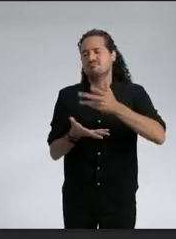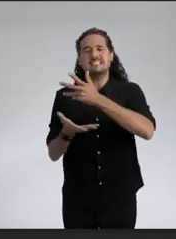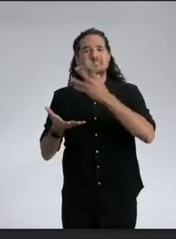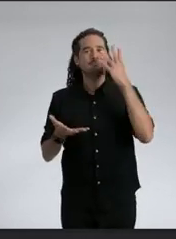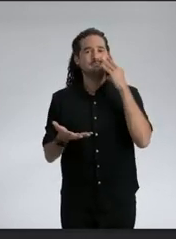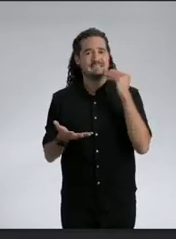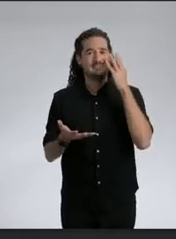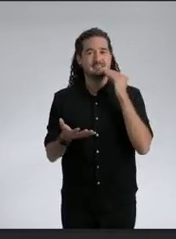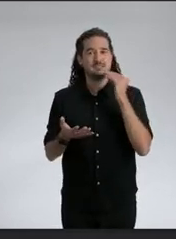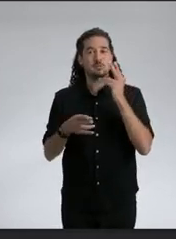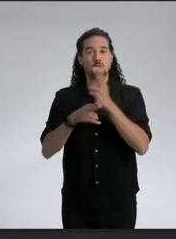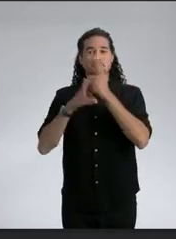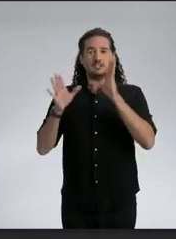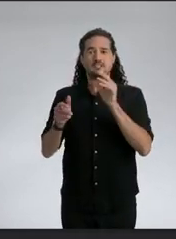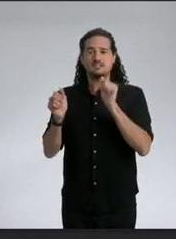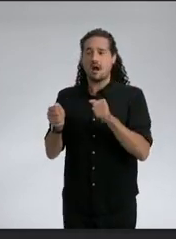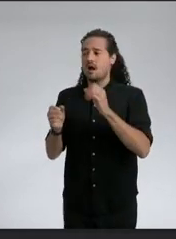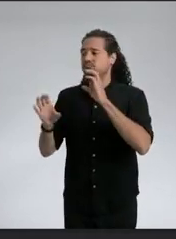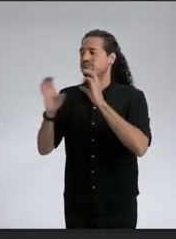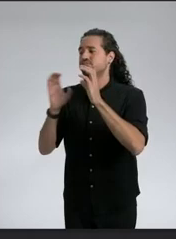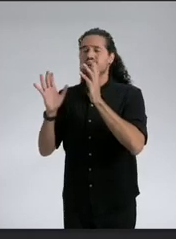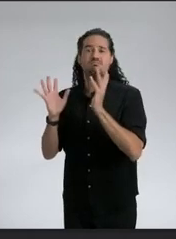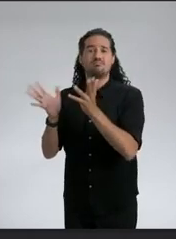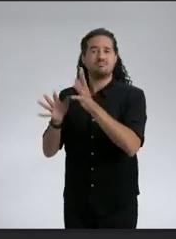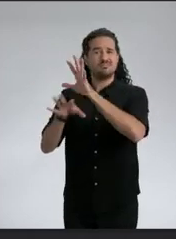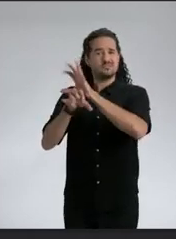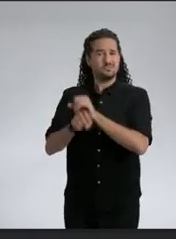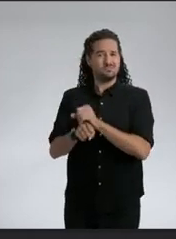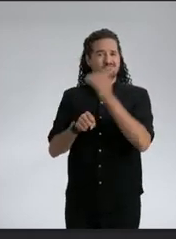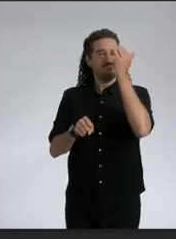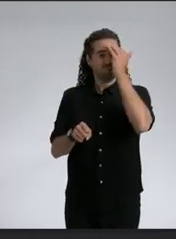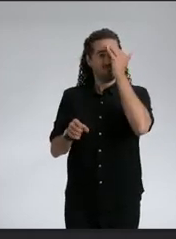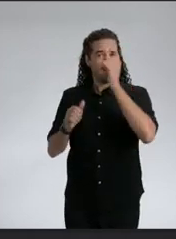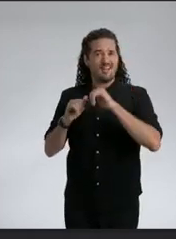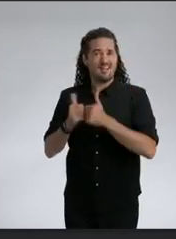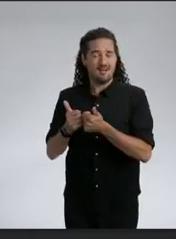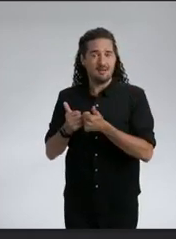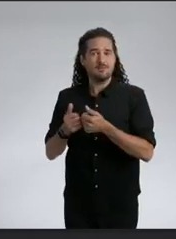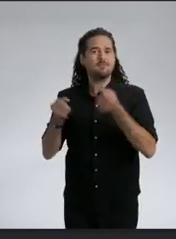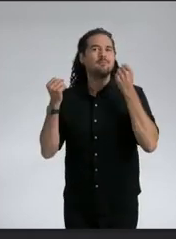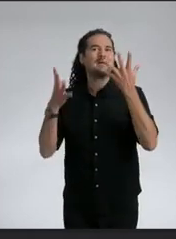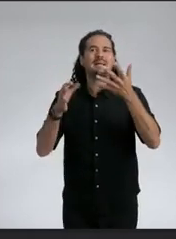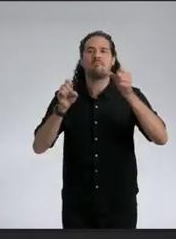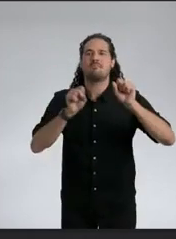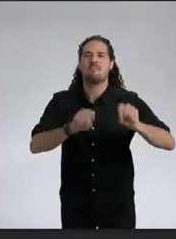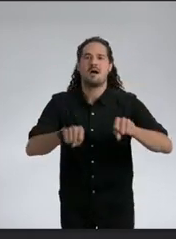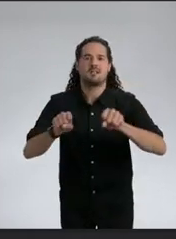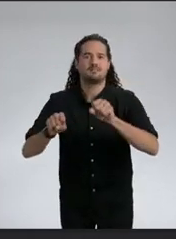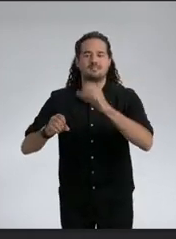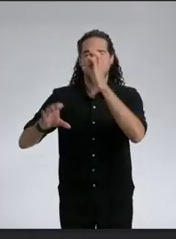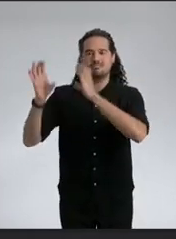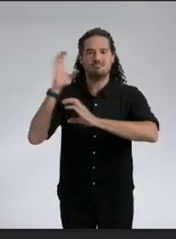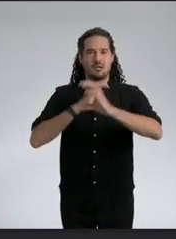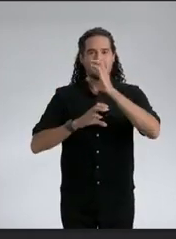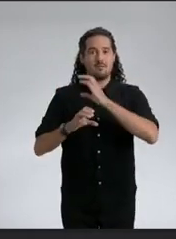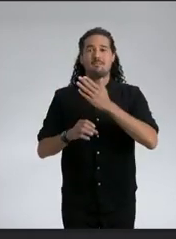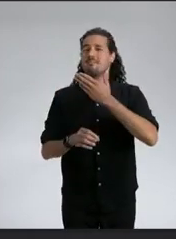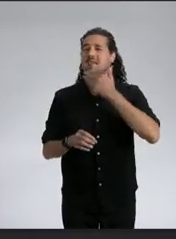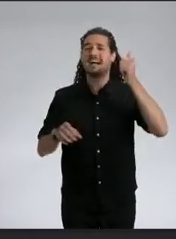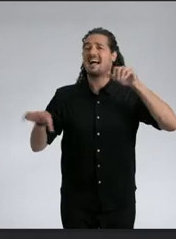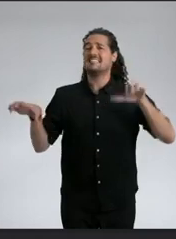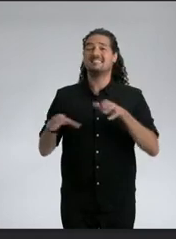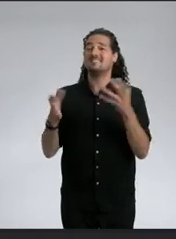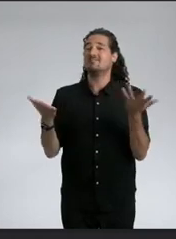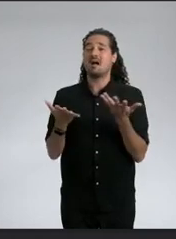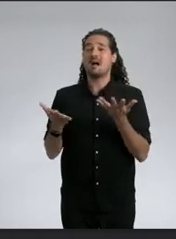to. There are a lot of possibilities to explore with the group activities framework. And what better activity to do in your virtual